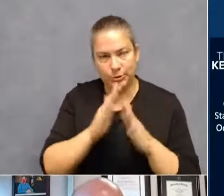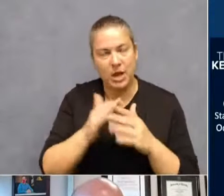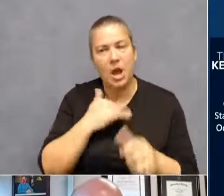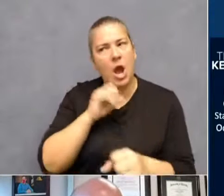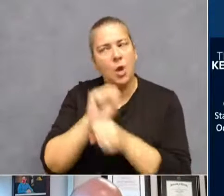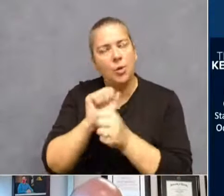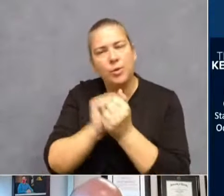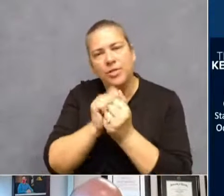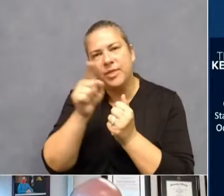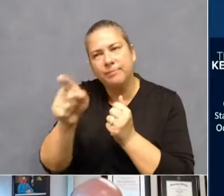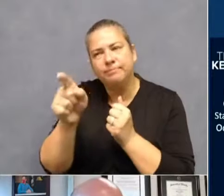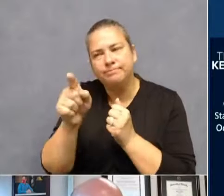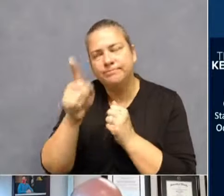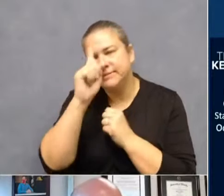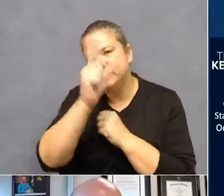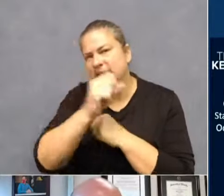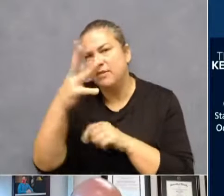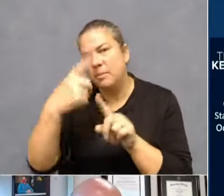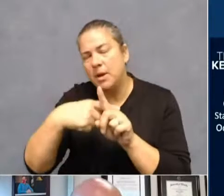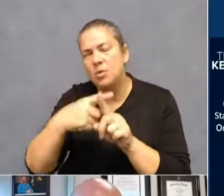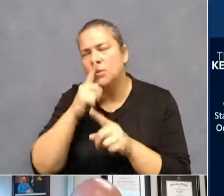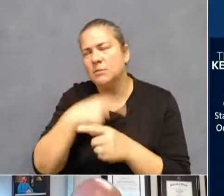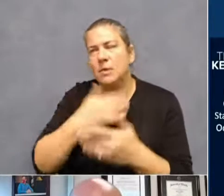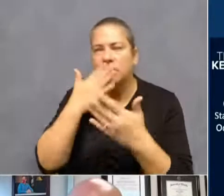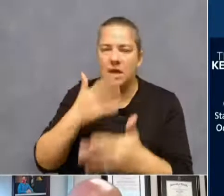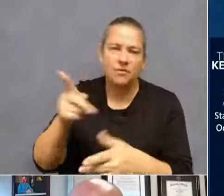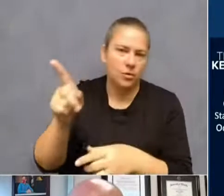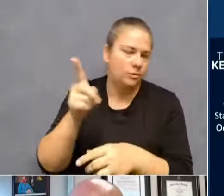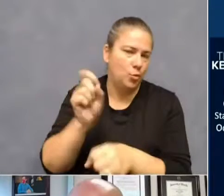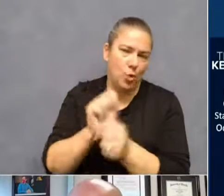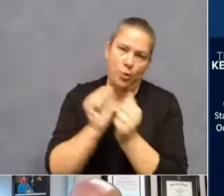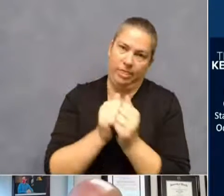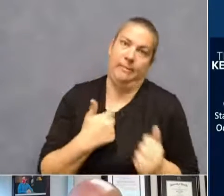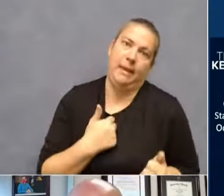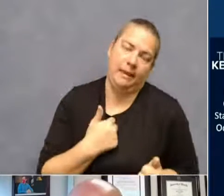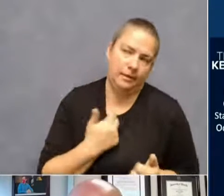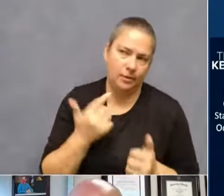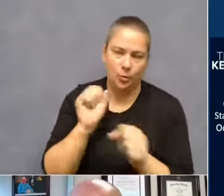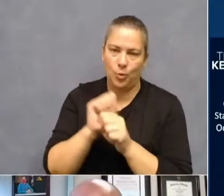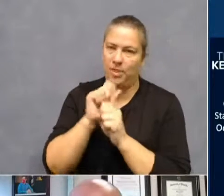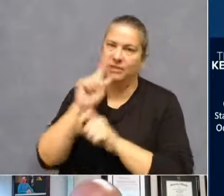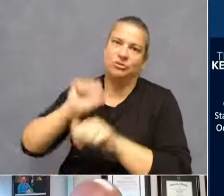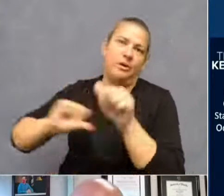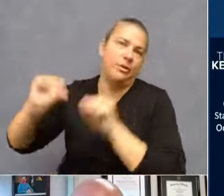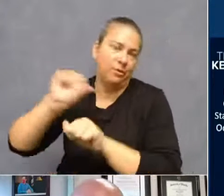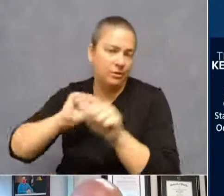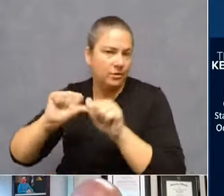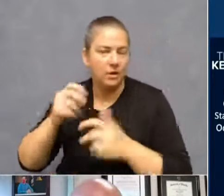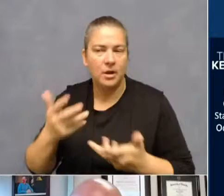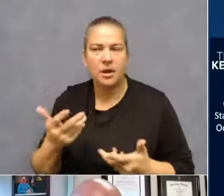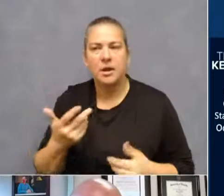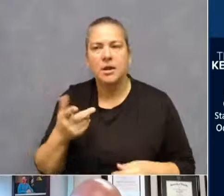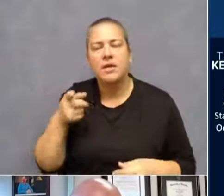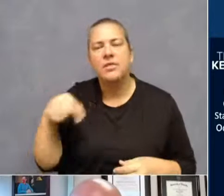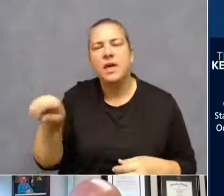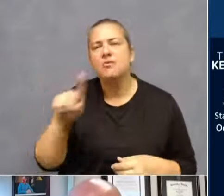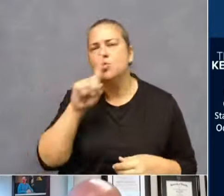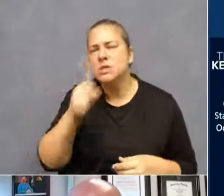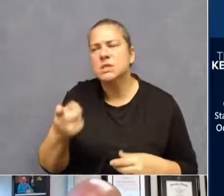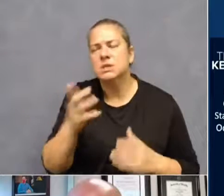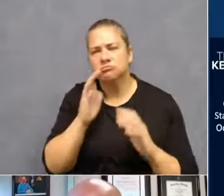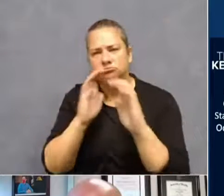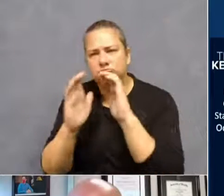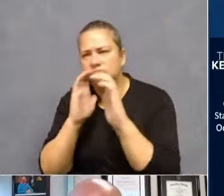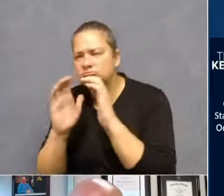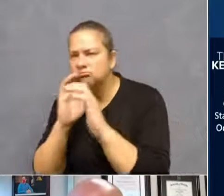for their cooperation with me and with each other. I think they have communicated very collaboratively with each other, and I think